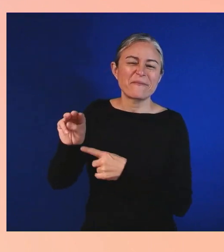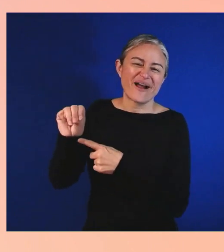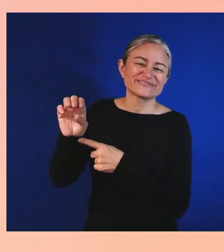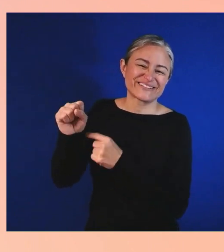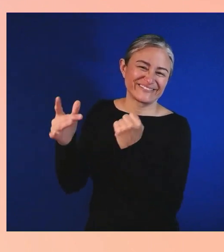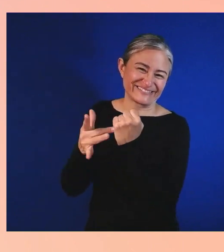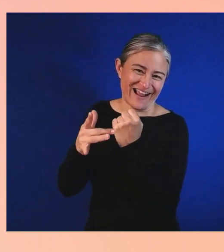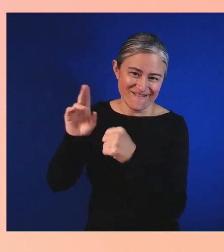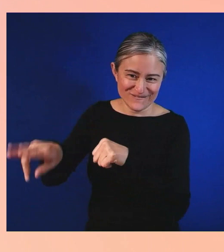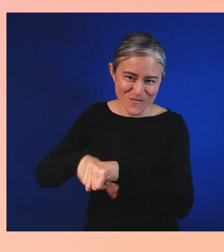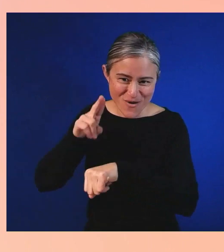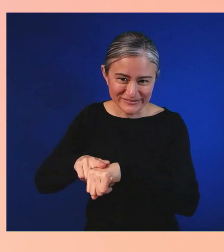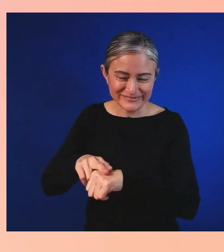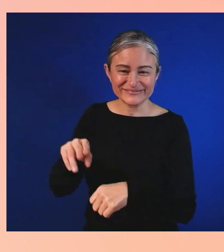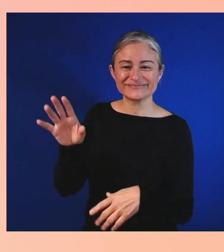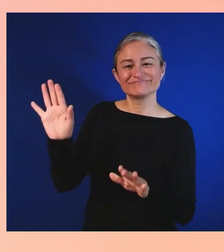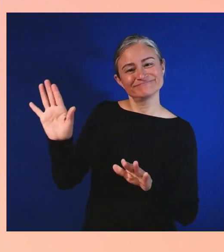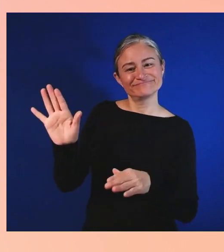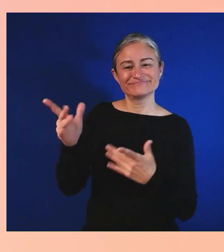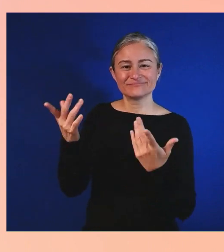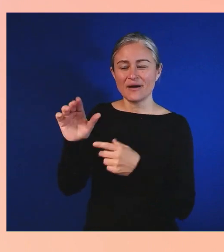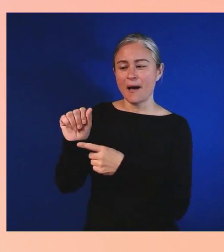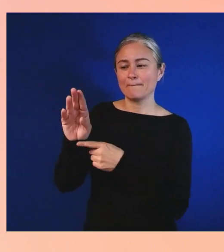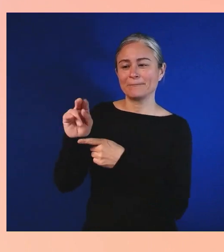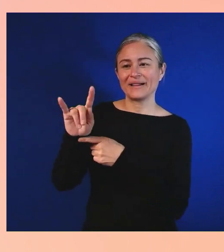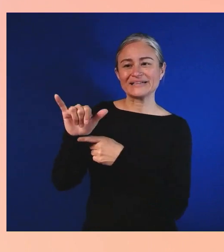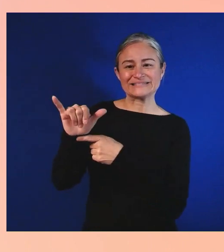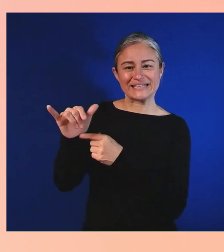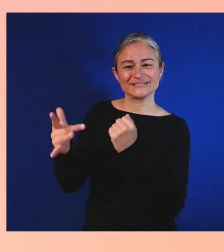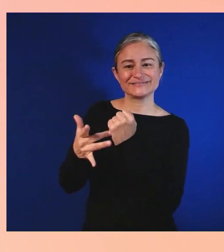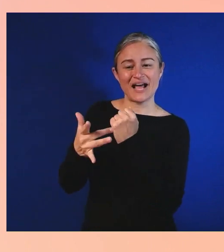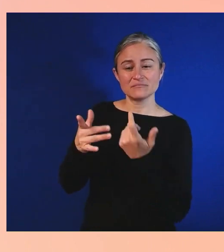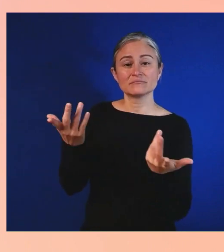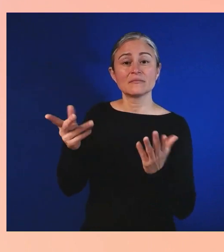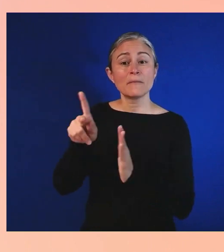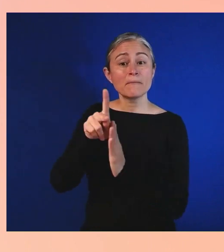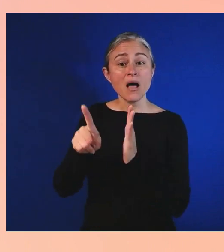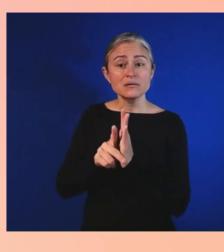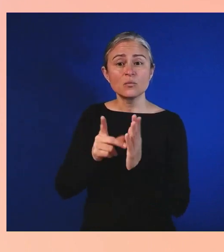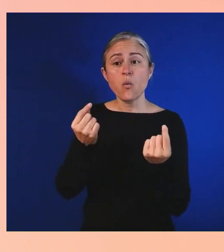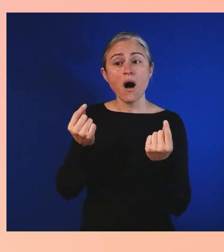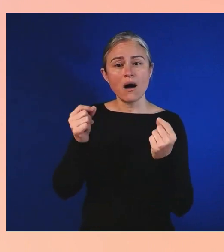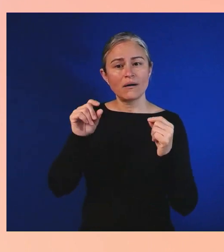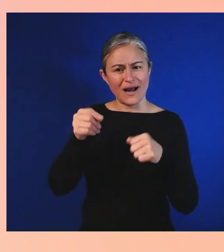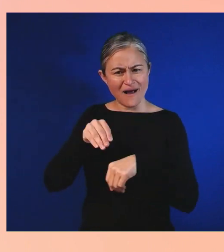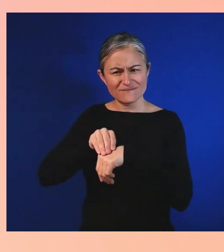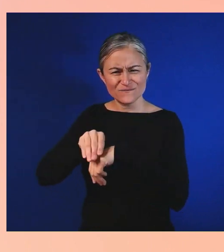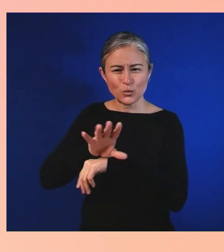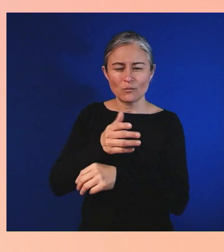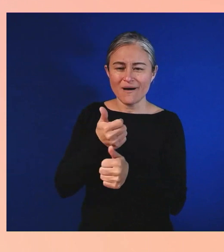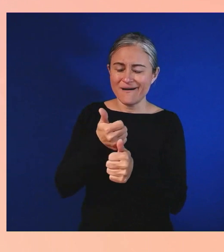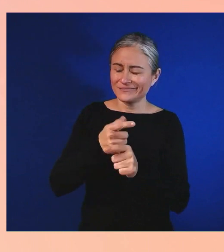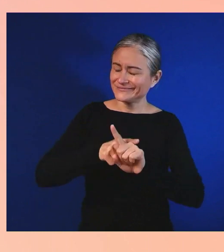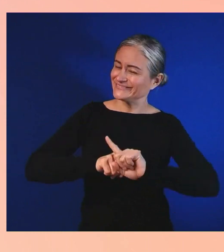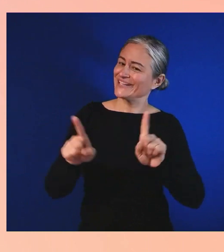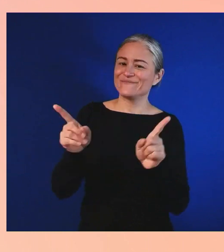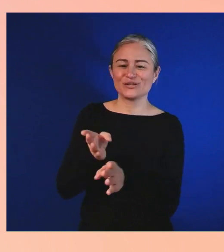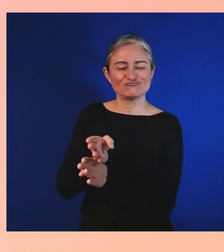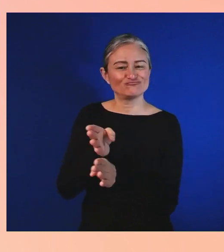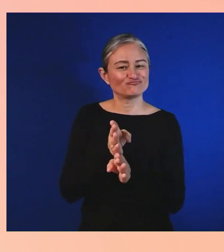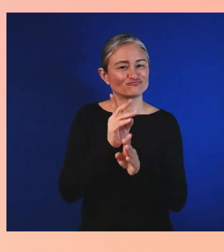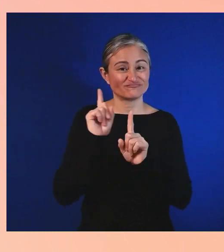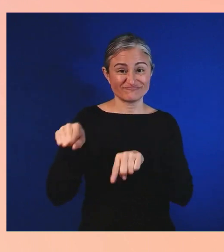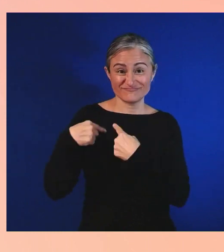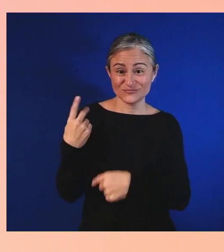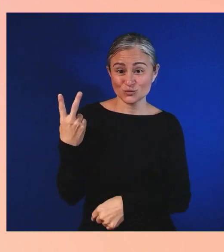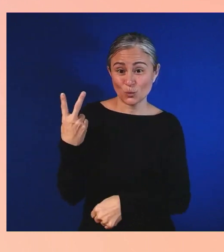with everything, but absolutely in the last several years, we've really seen how disability policies live and intersect with